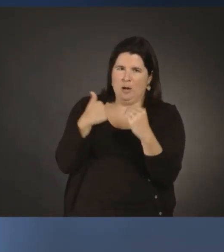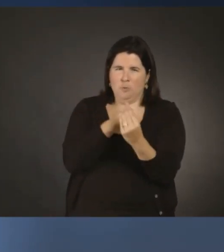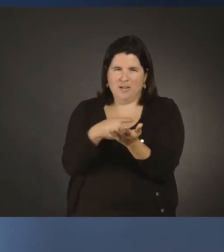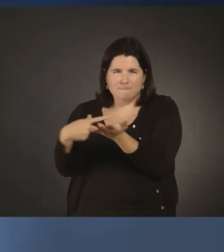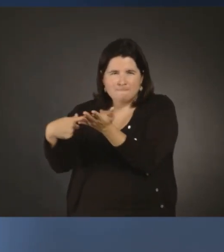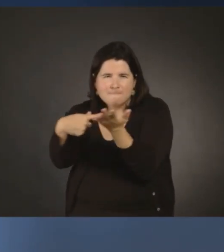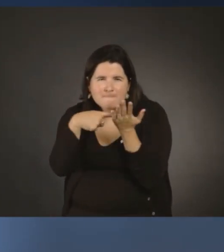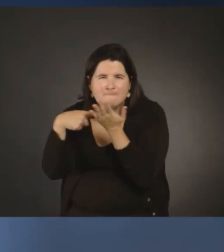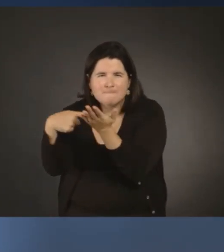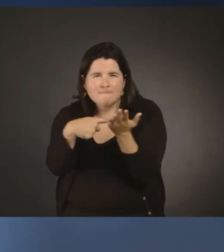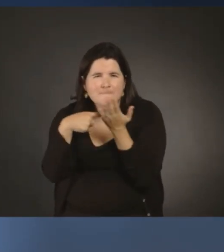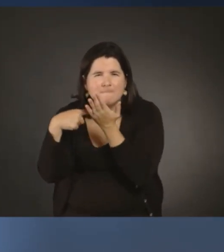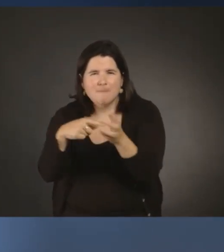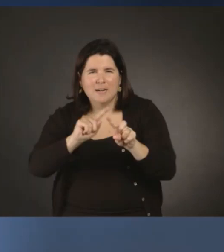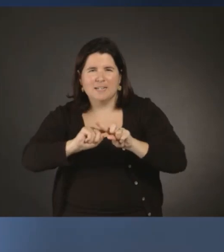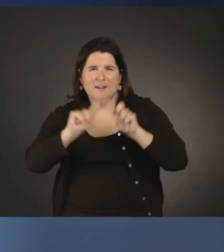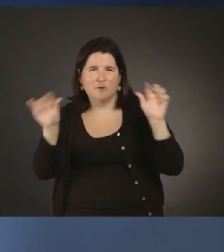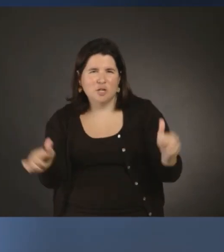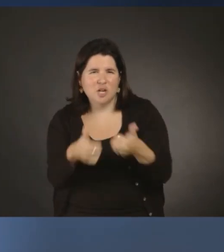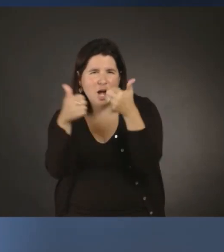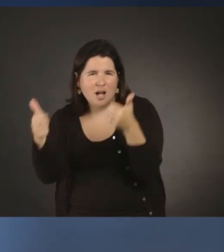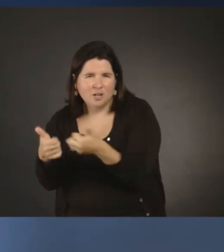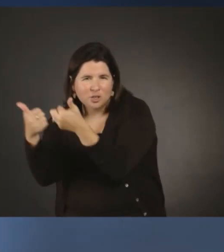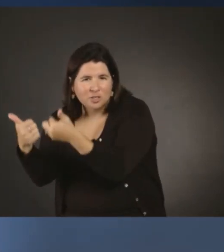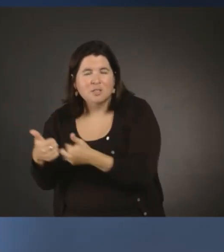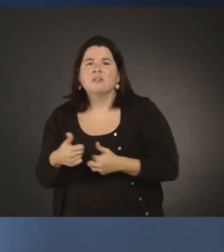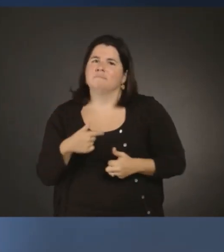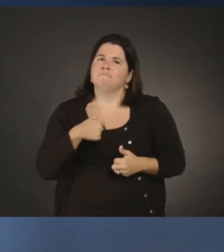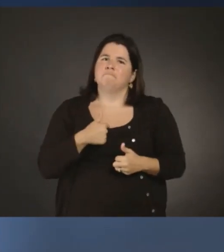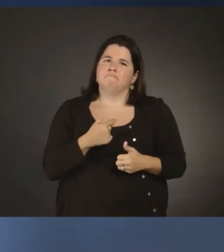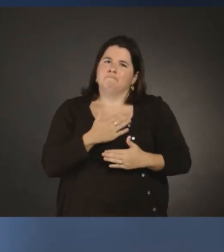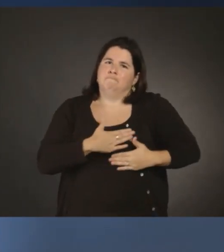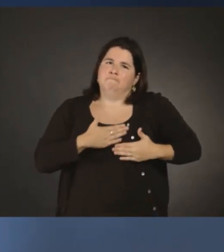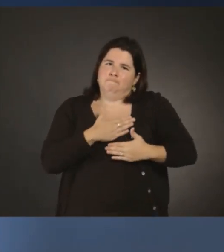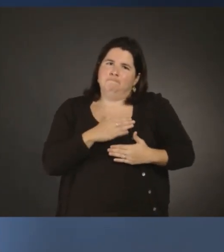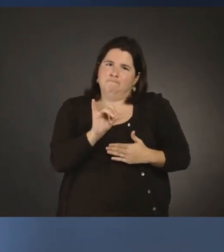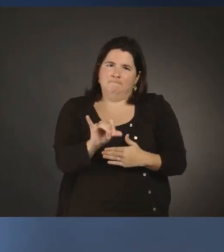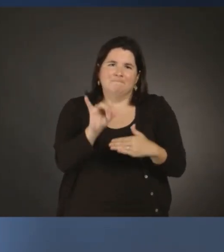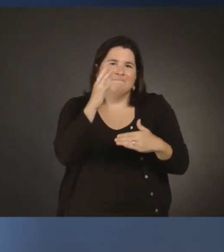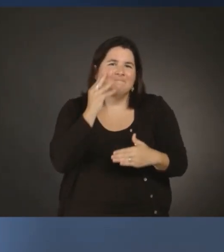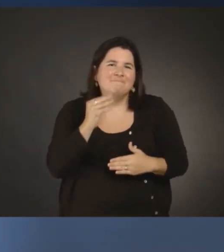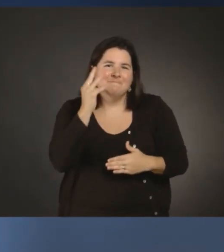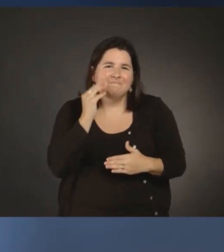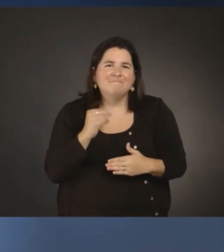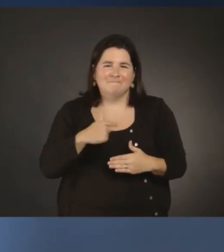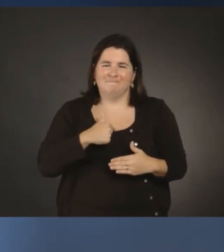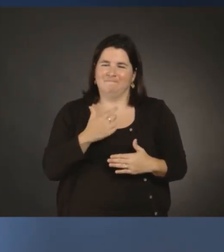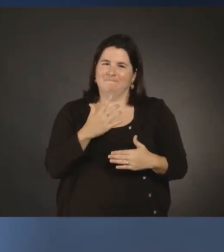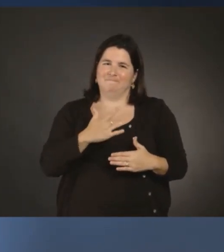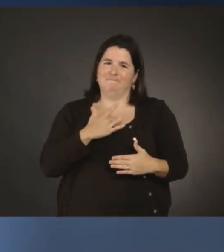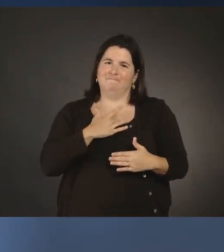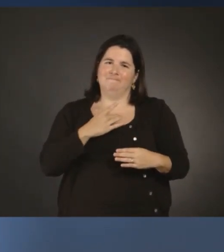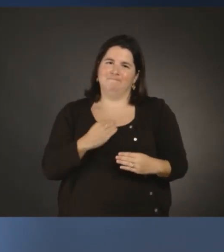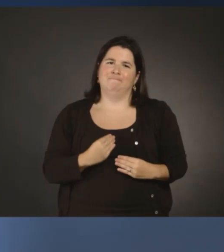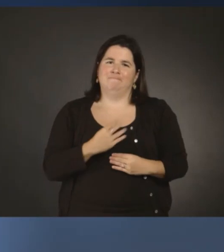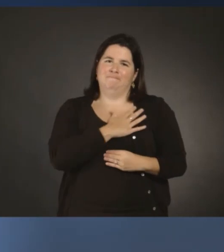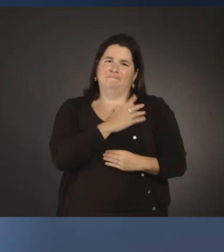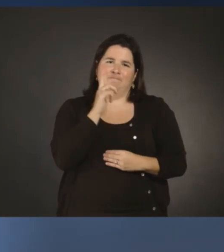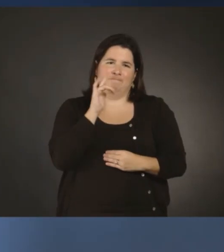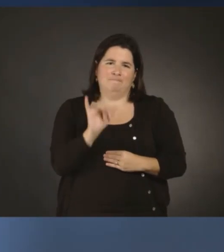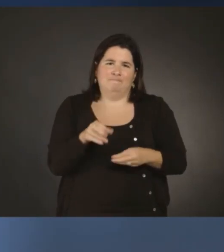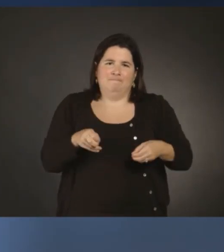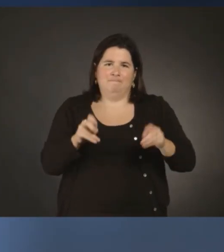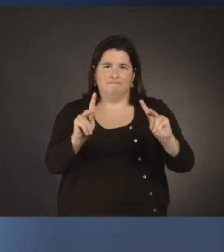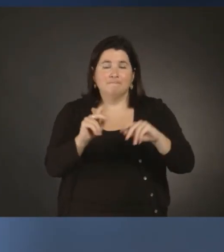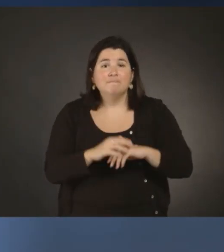many challenges presented. I enjoyed the experience very much, and I am grateful for those opportunities. Thank